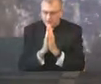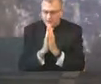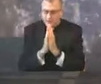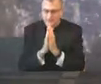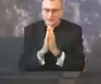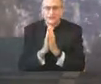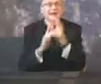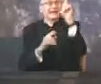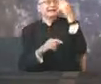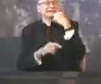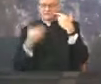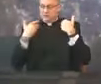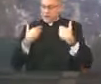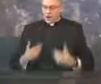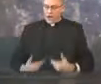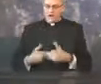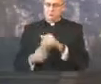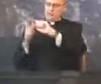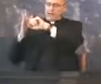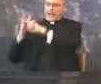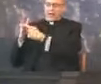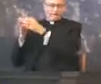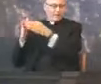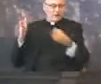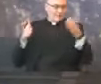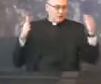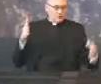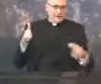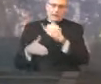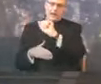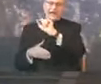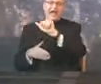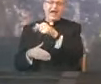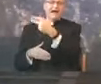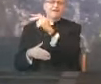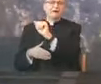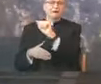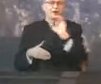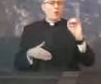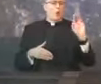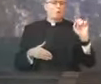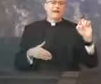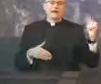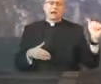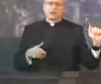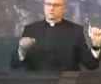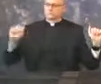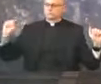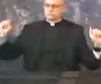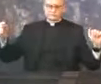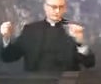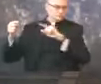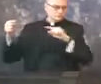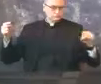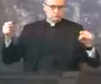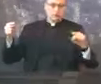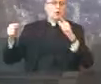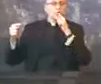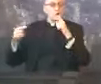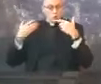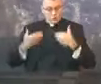Alpha and the Omega, says the Lord God, the one who is, and who was, and who